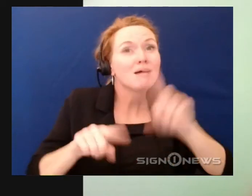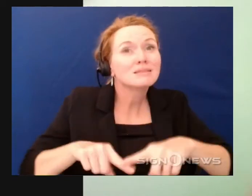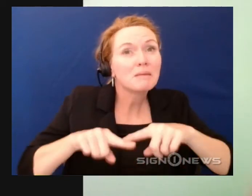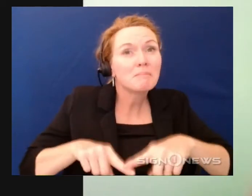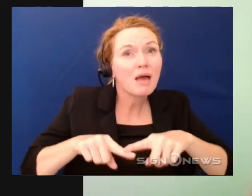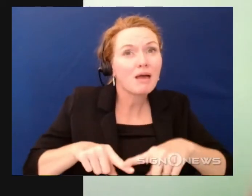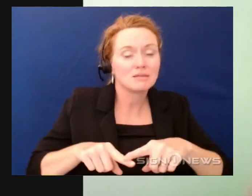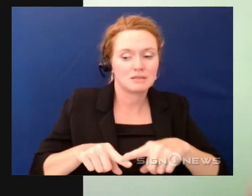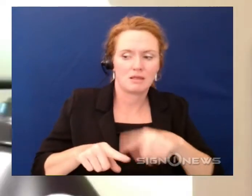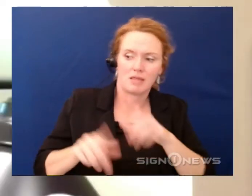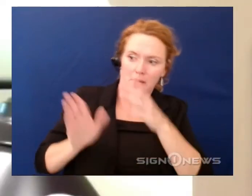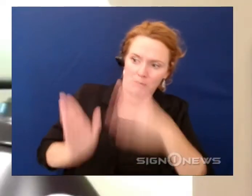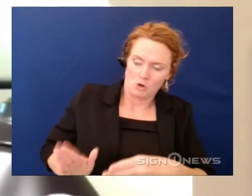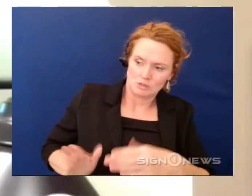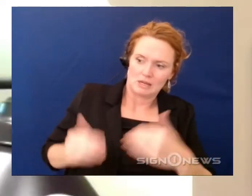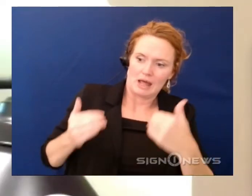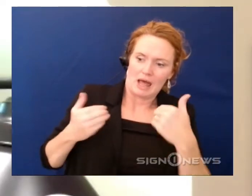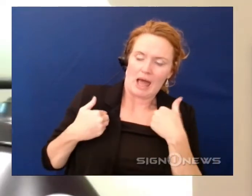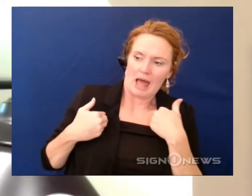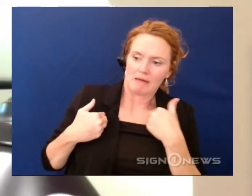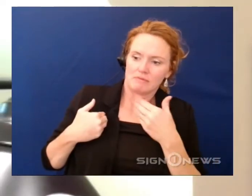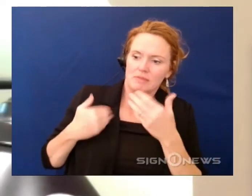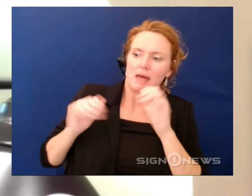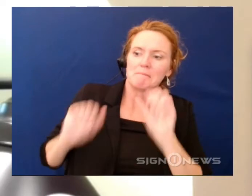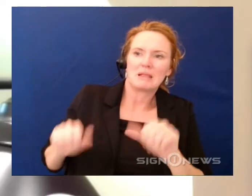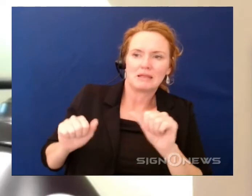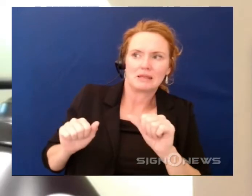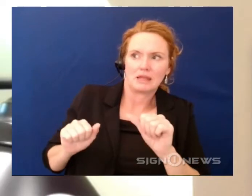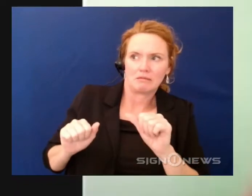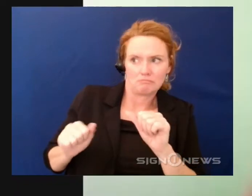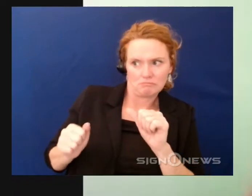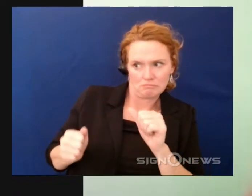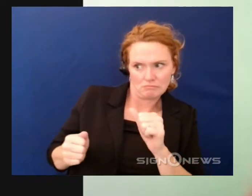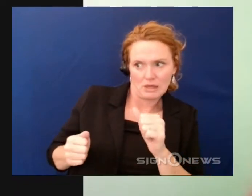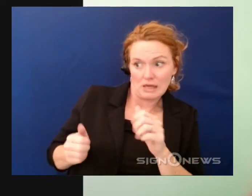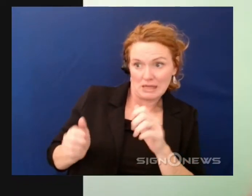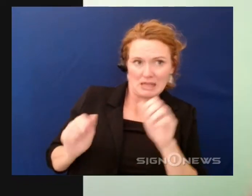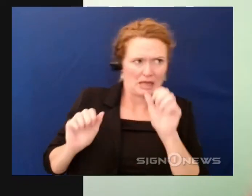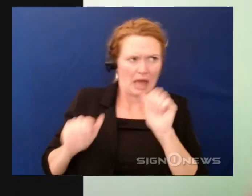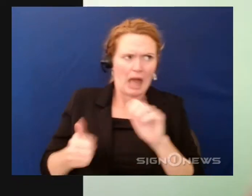people have to realize that piece. Maybe not testify. Like, how could you? Right. With